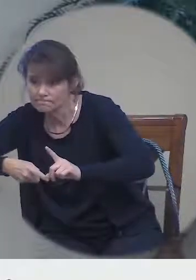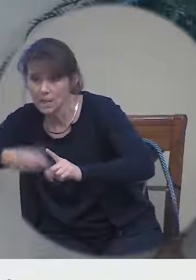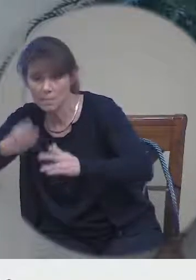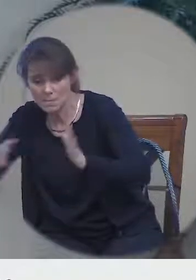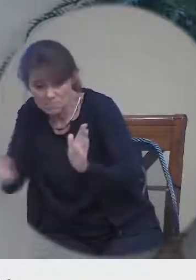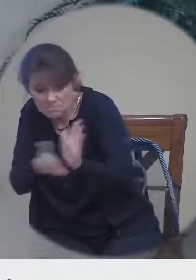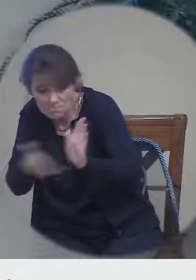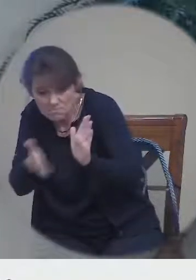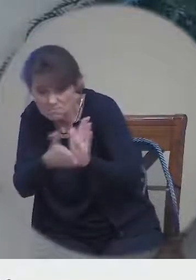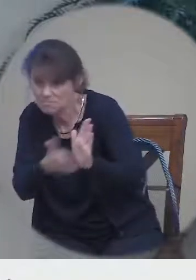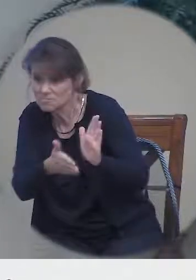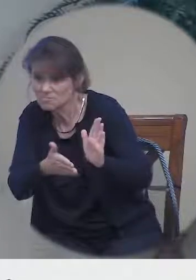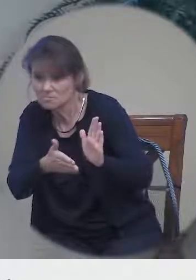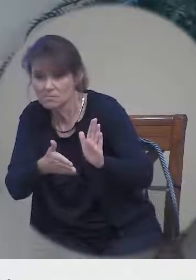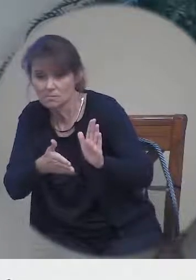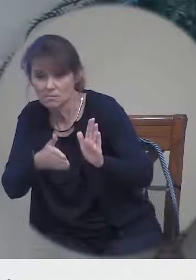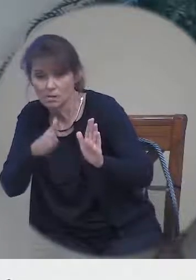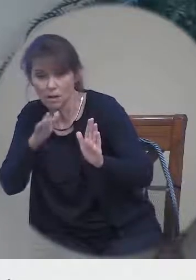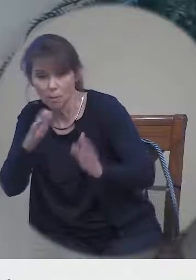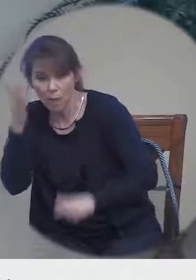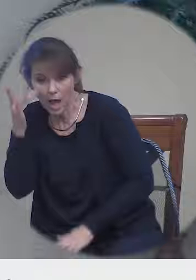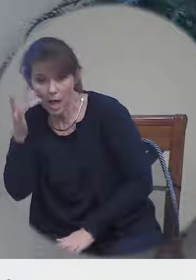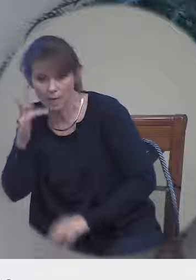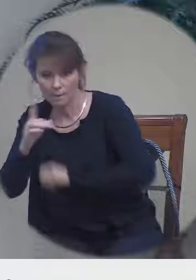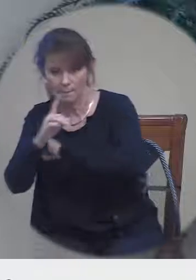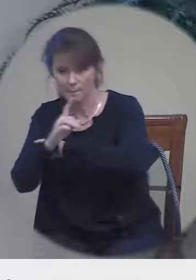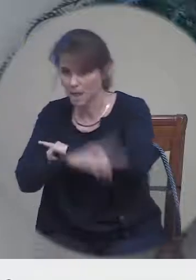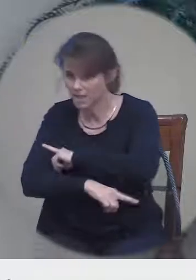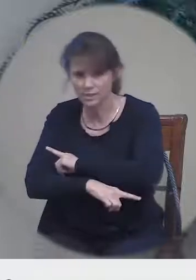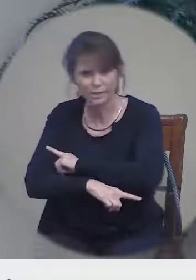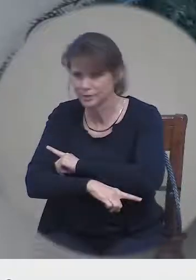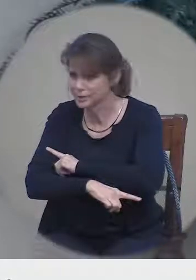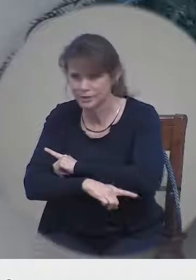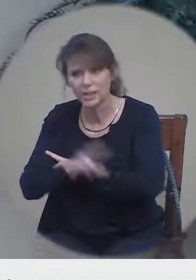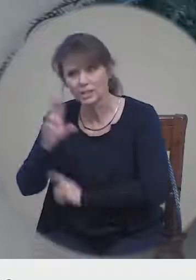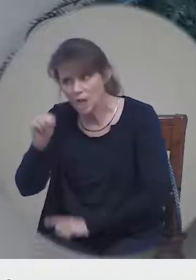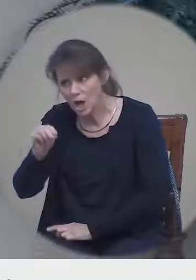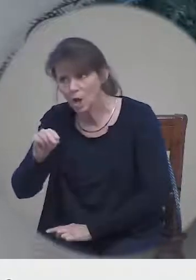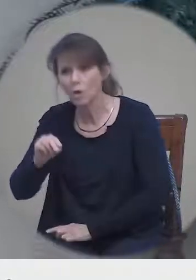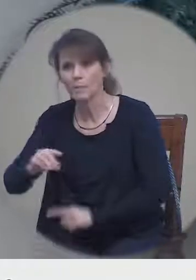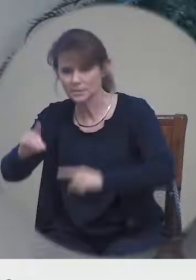know. But it's still chastisement. Mother didn't pull your hand from the hot